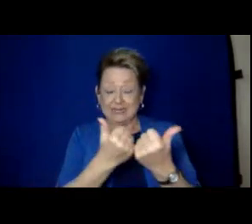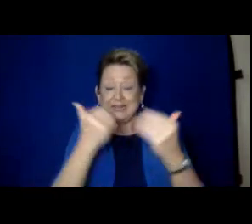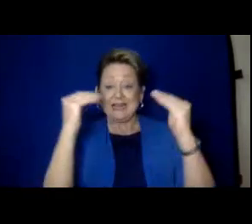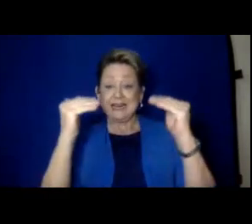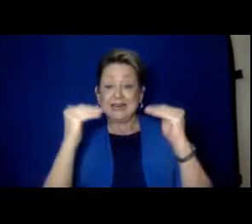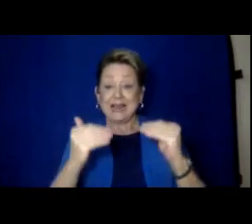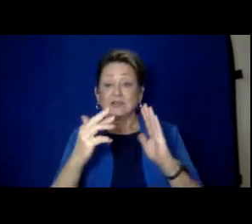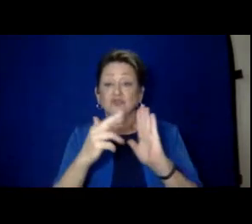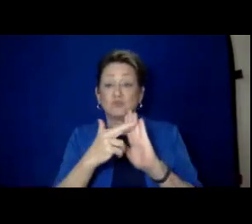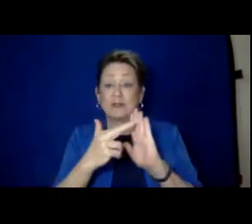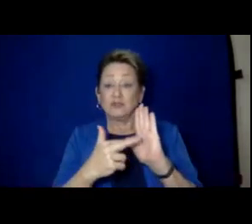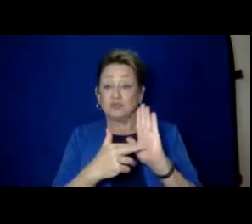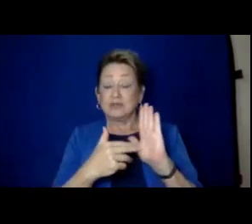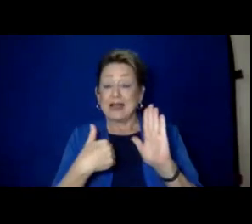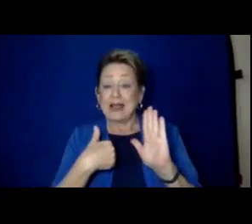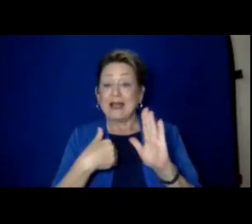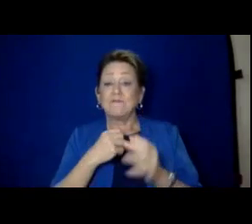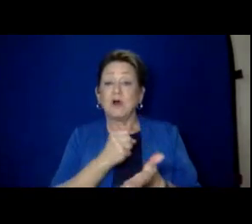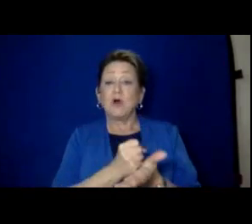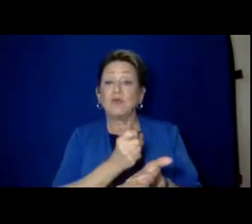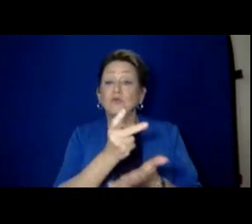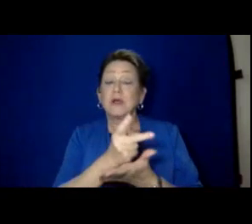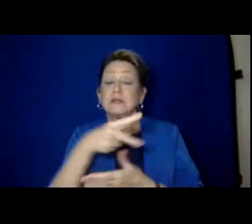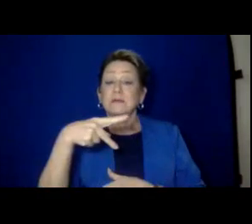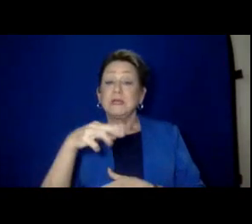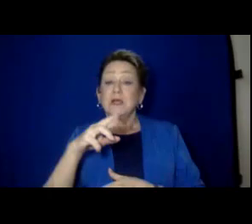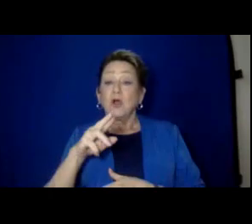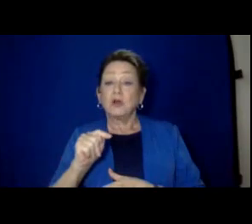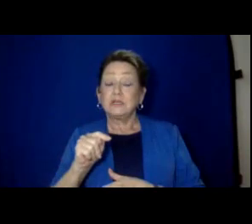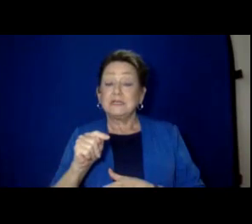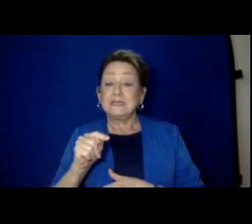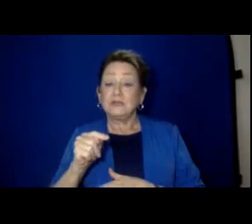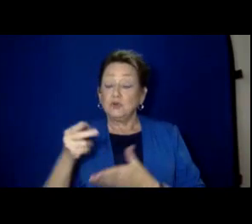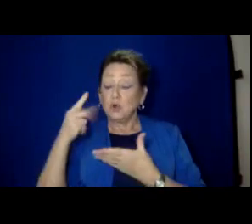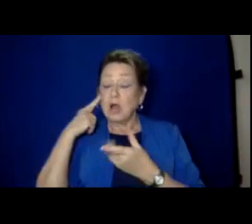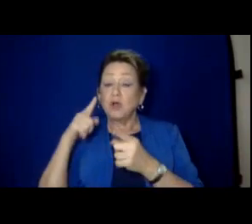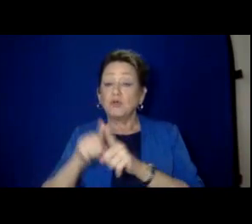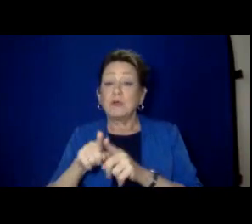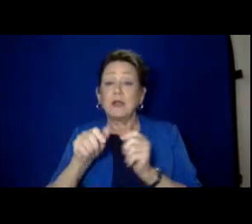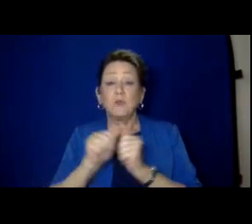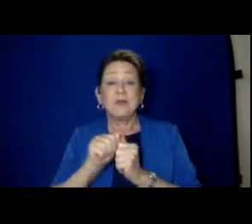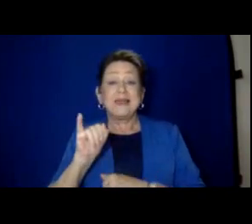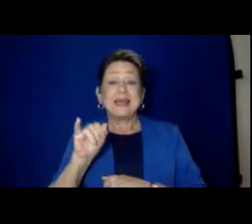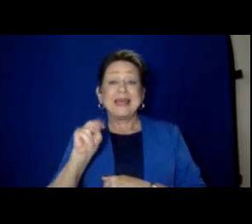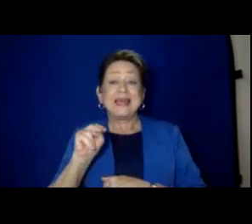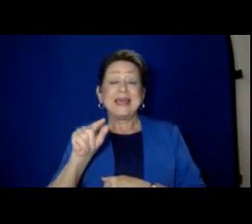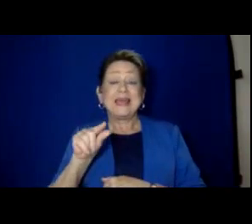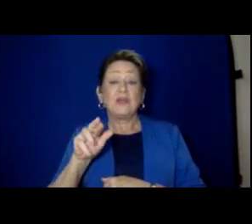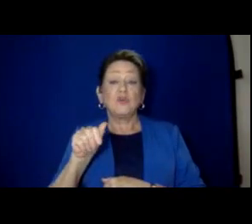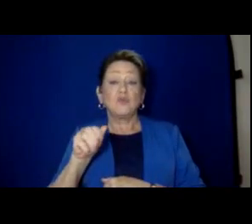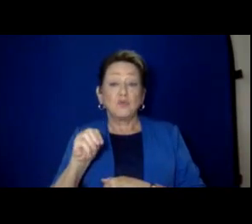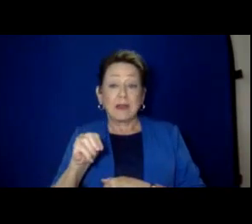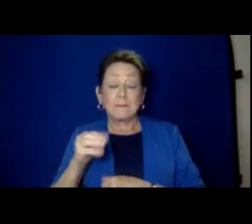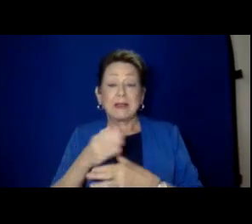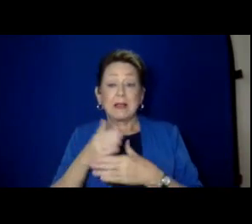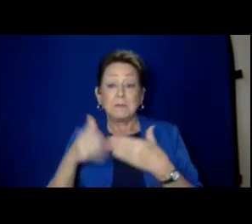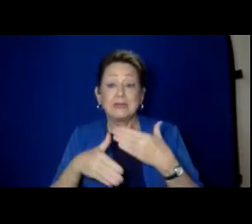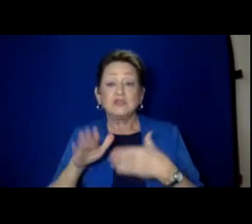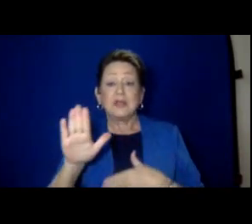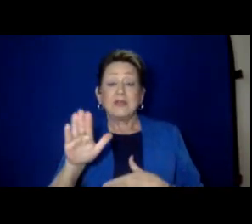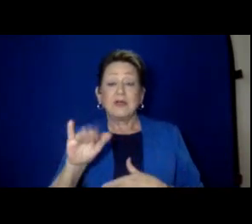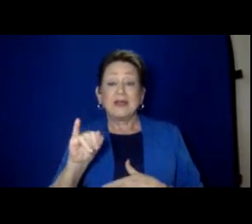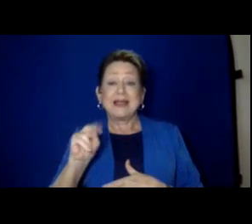that I have for the committee's consideration would authorize PRT to enter into a cooperation agreement with the Borough of Ingram to support the borough's completion of its